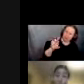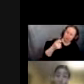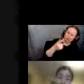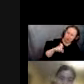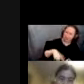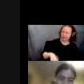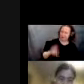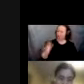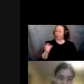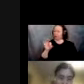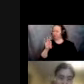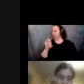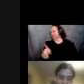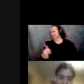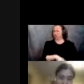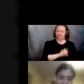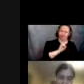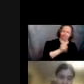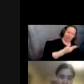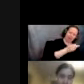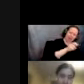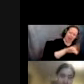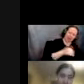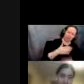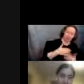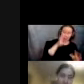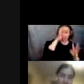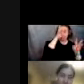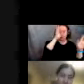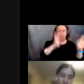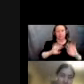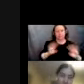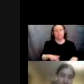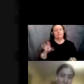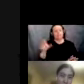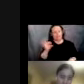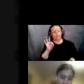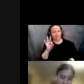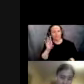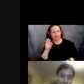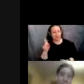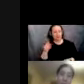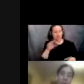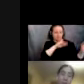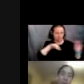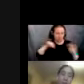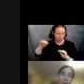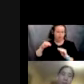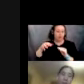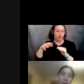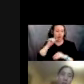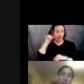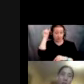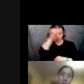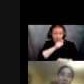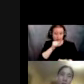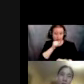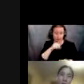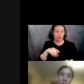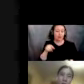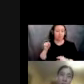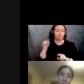you. And so had come to Alaska. He had been actually working on a